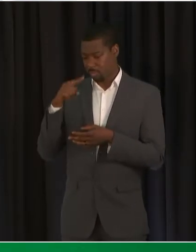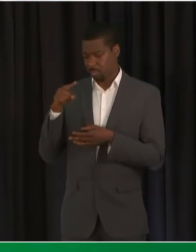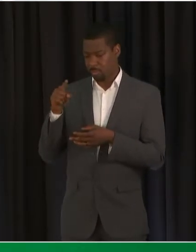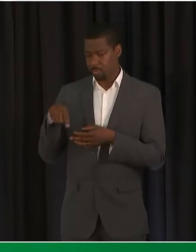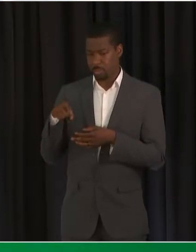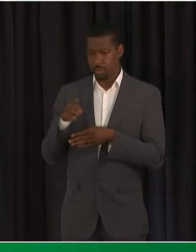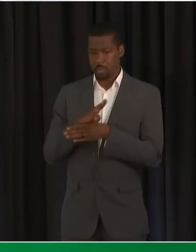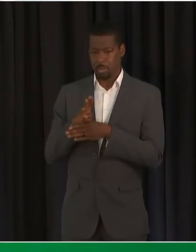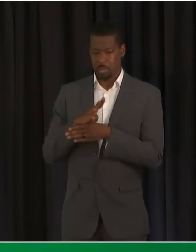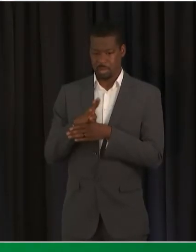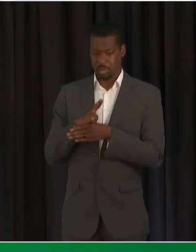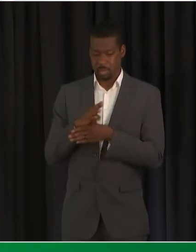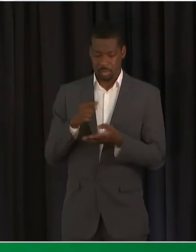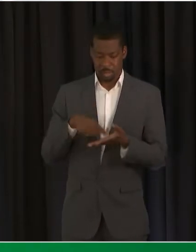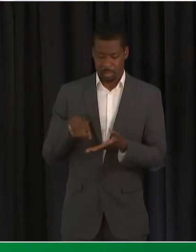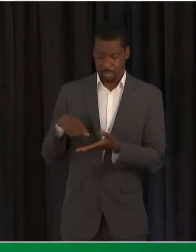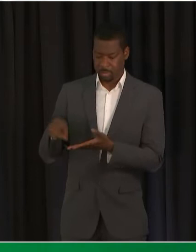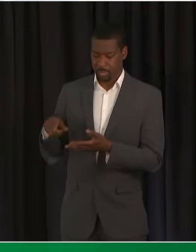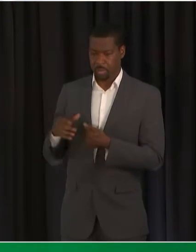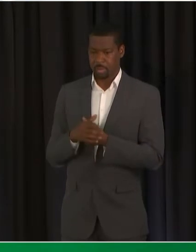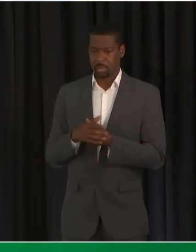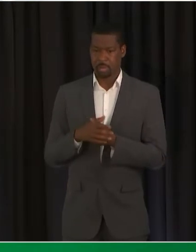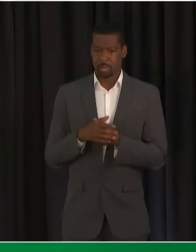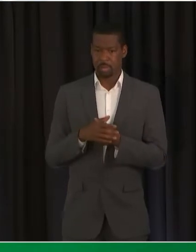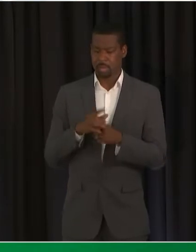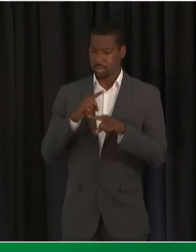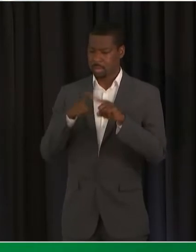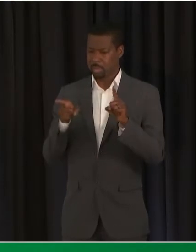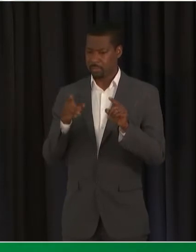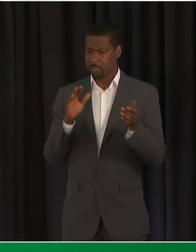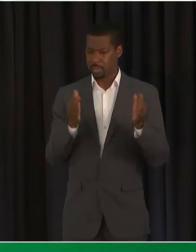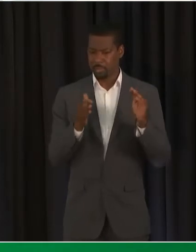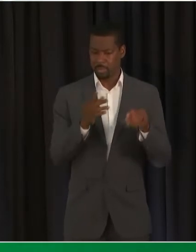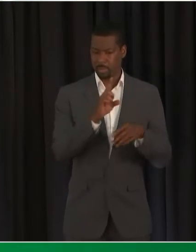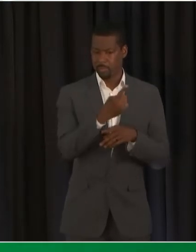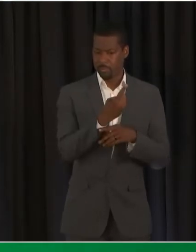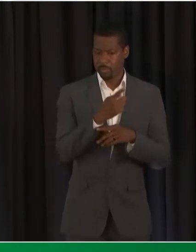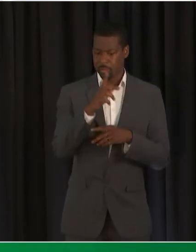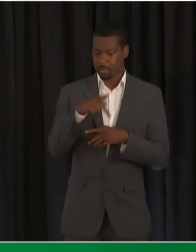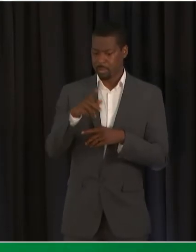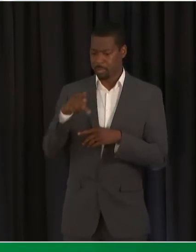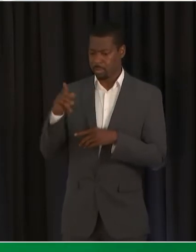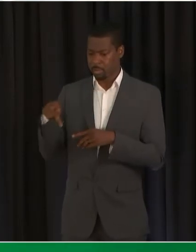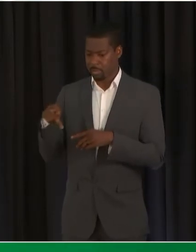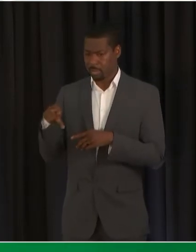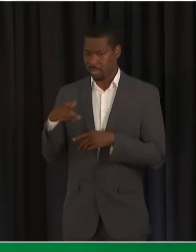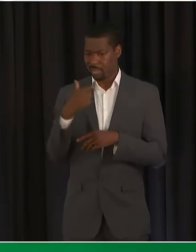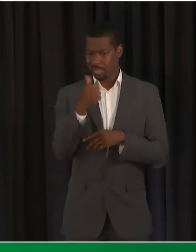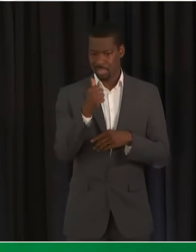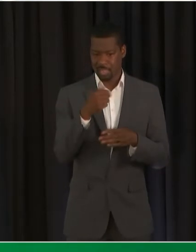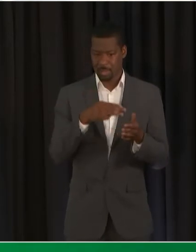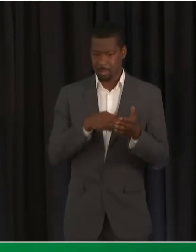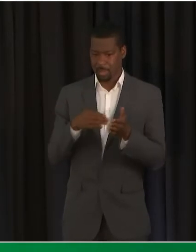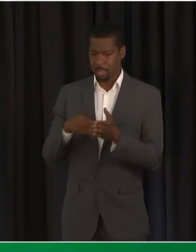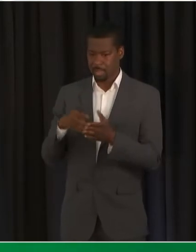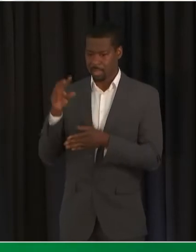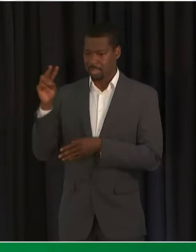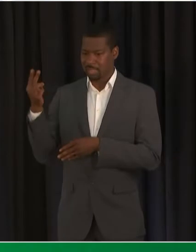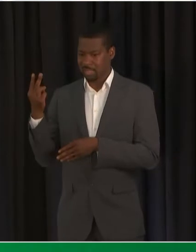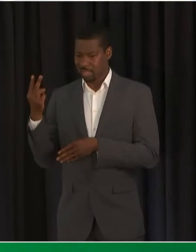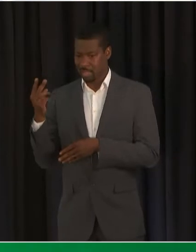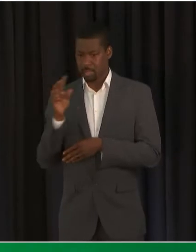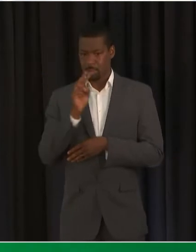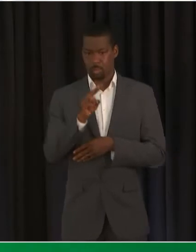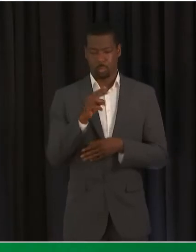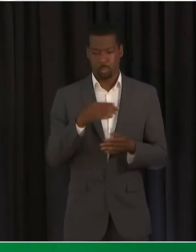expenses. Unlike the first draw of the PPP that went up to $10 million, now the second draw only goes up